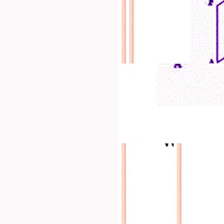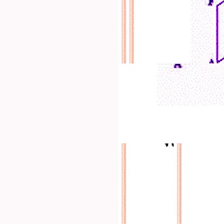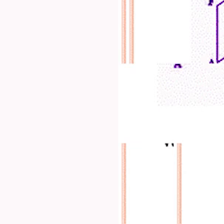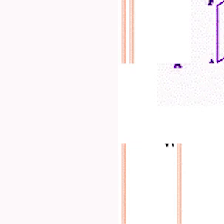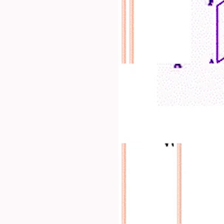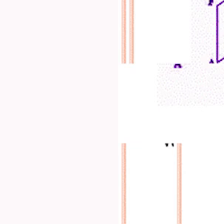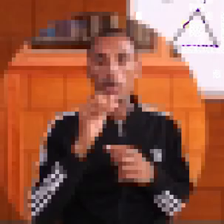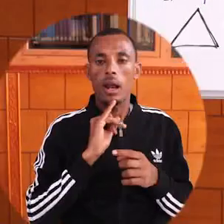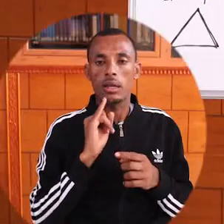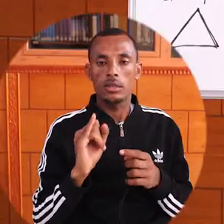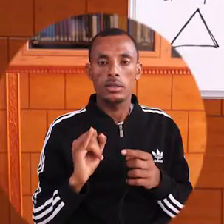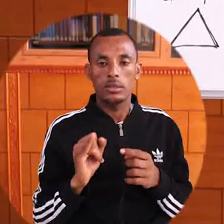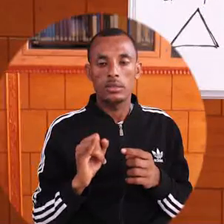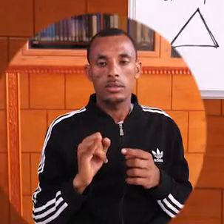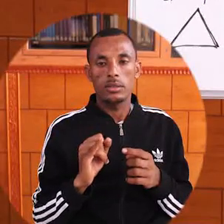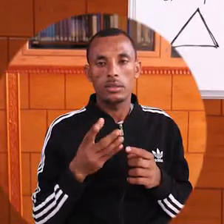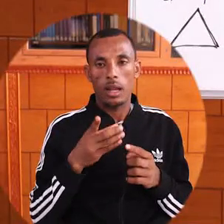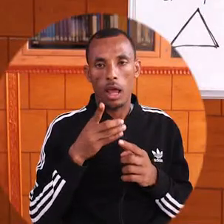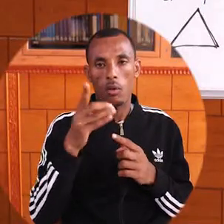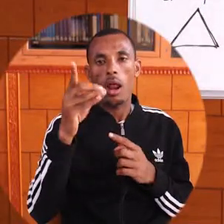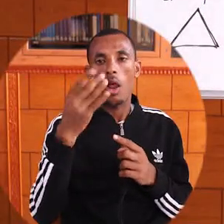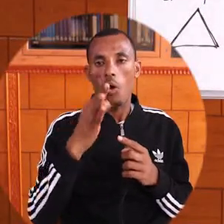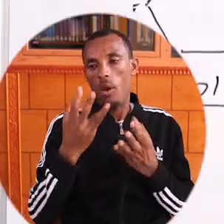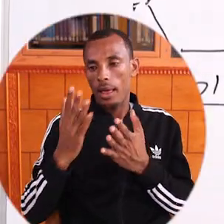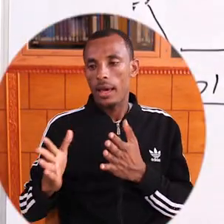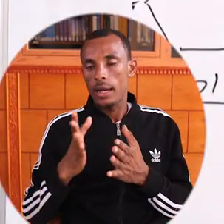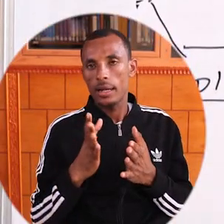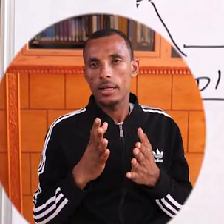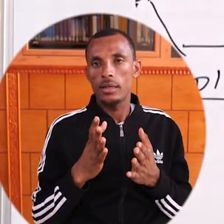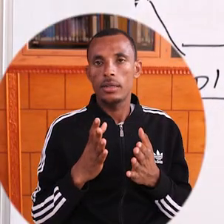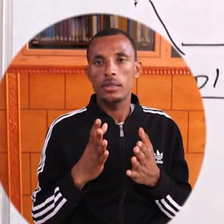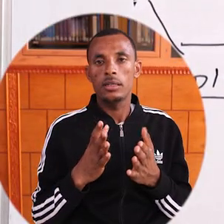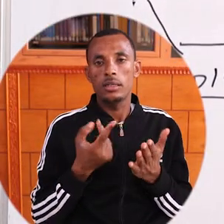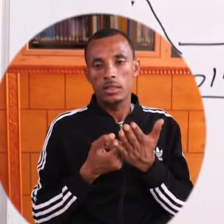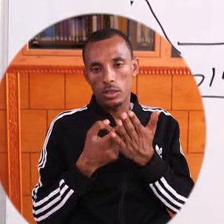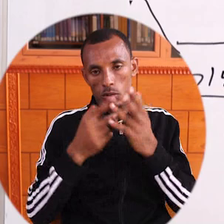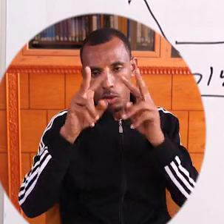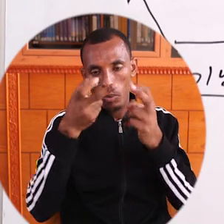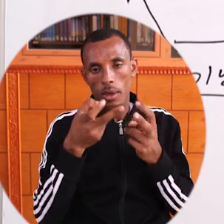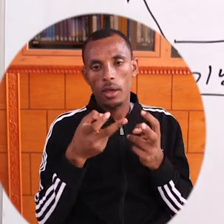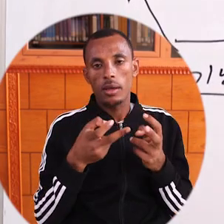diagonal of a polygon? Diagonal of a polygon. In this topic,